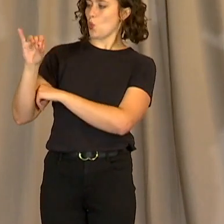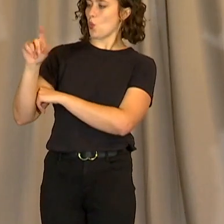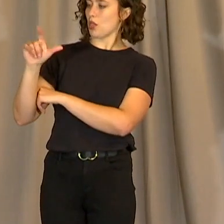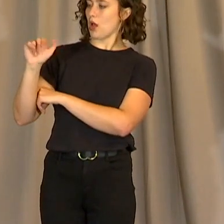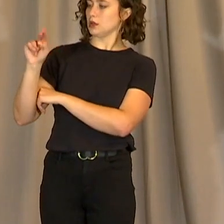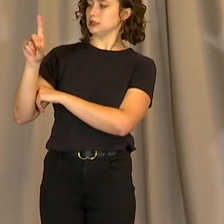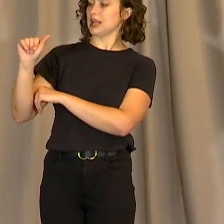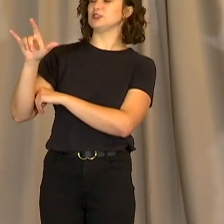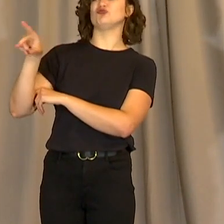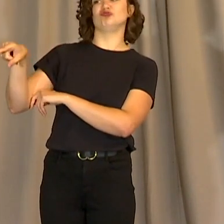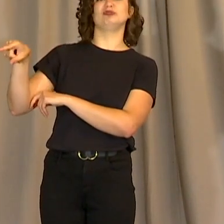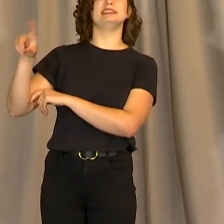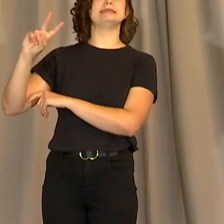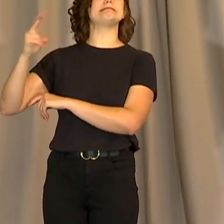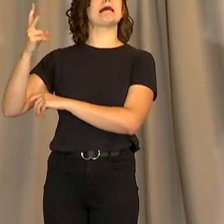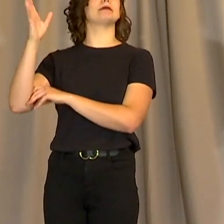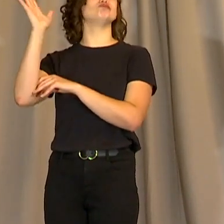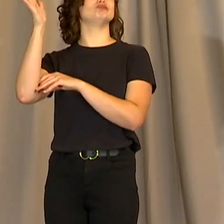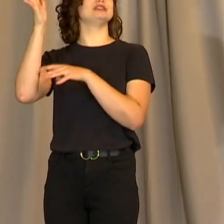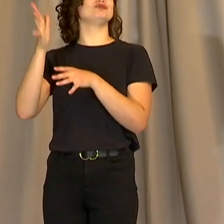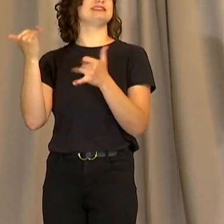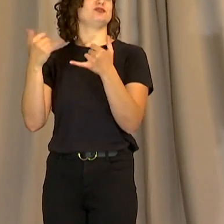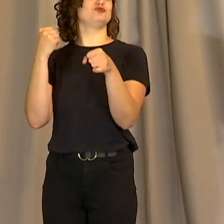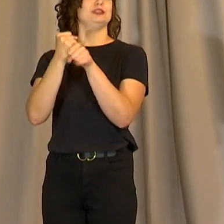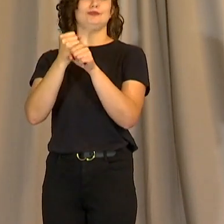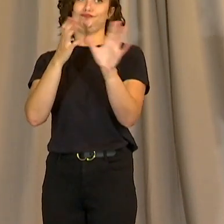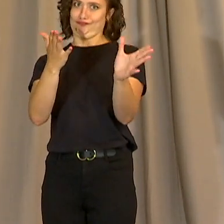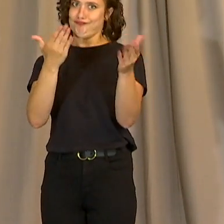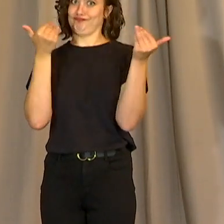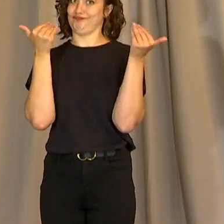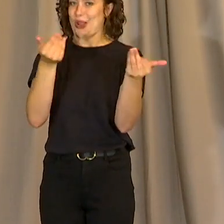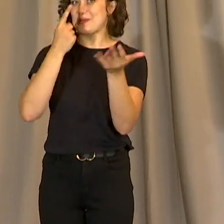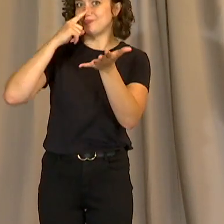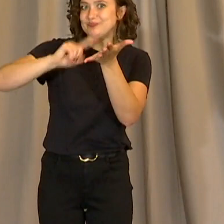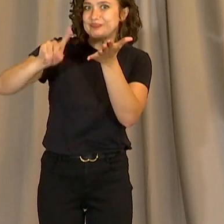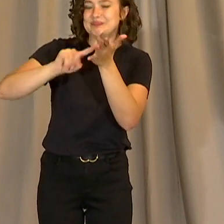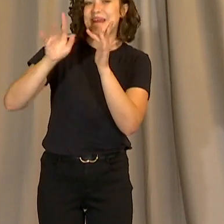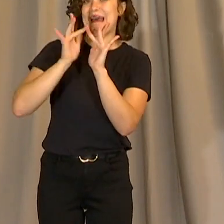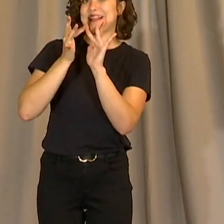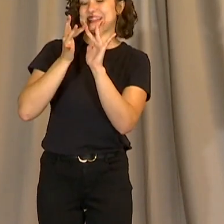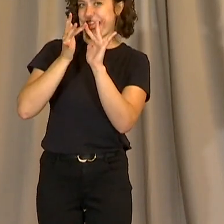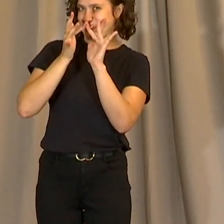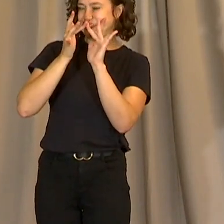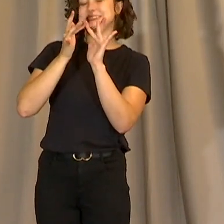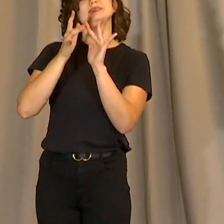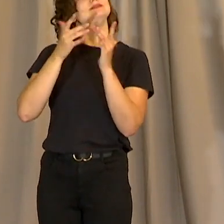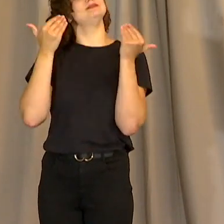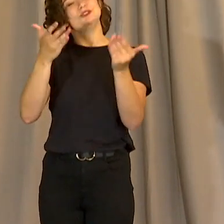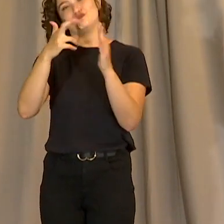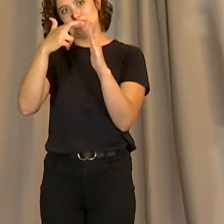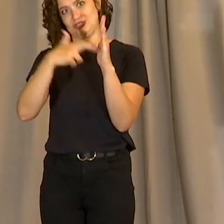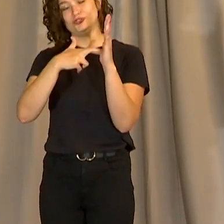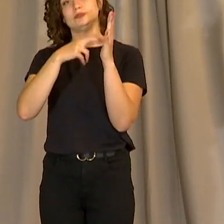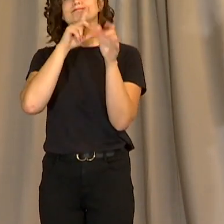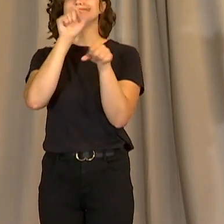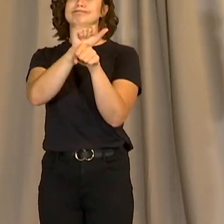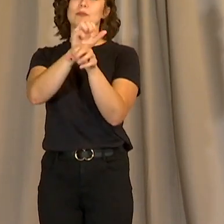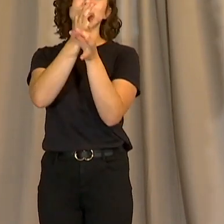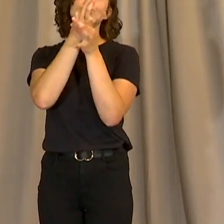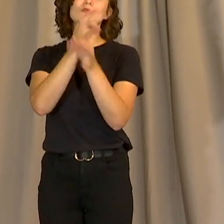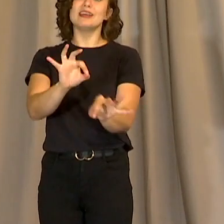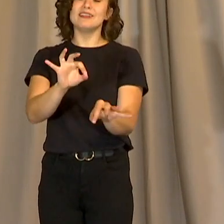So you should look it up, Centering Black Children in Education. You should go ahead and register. It is free. But that kind